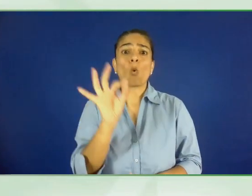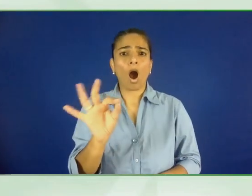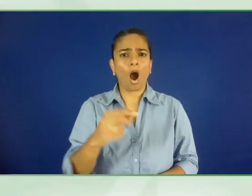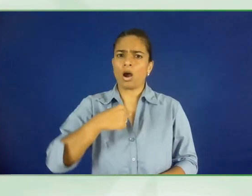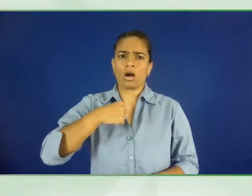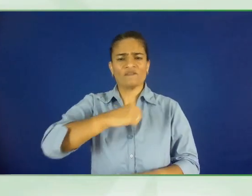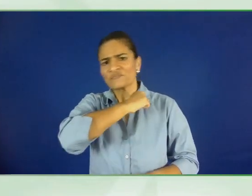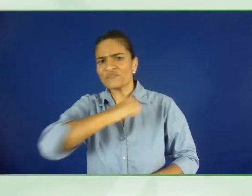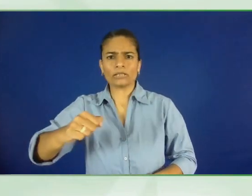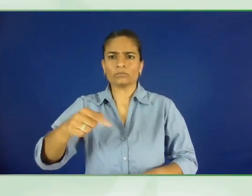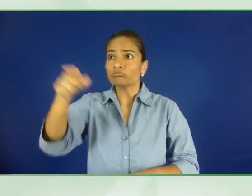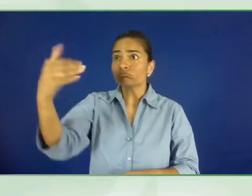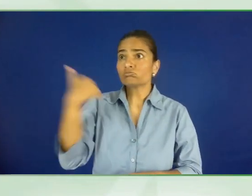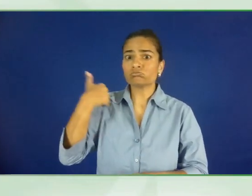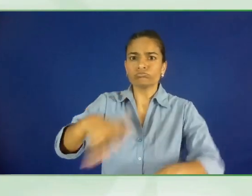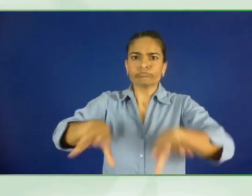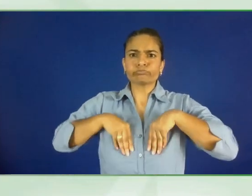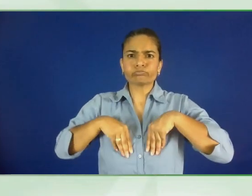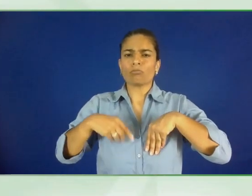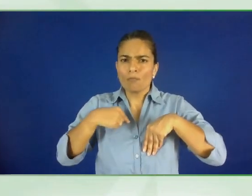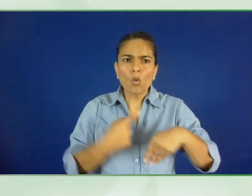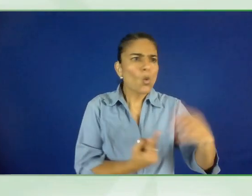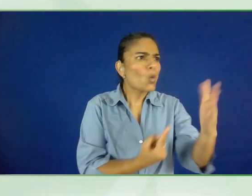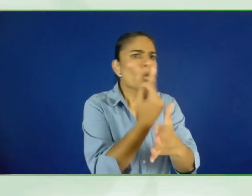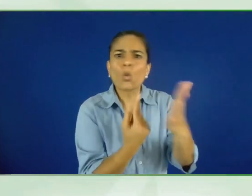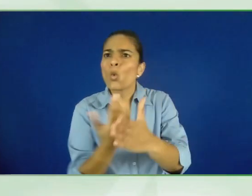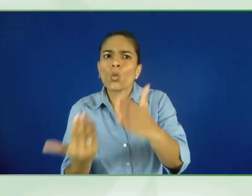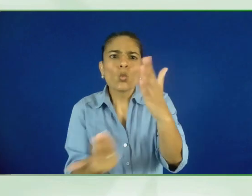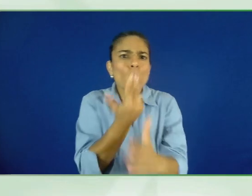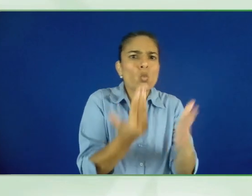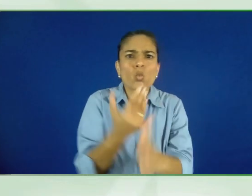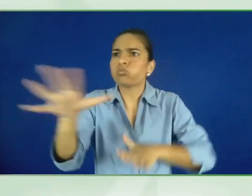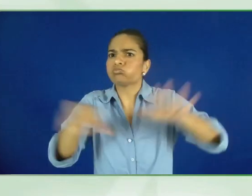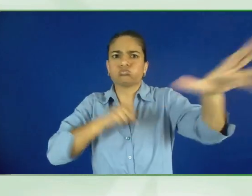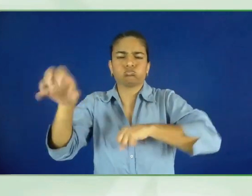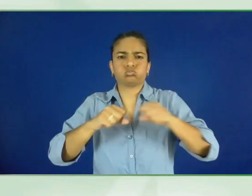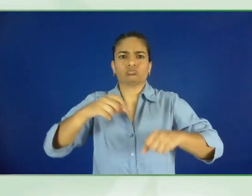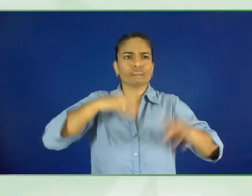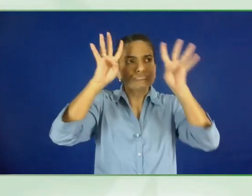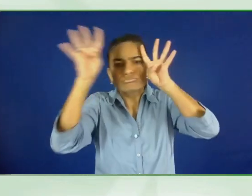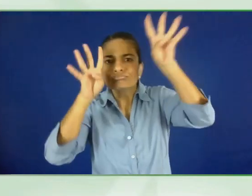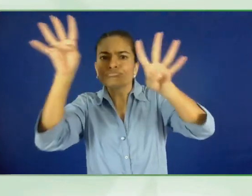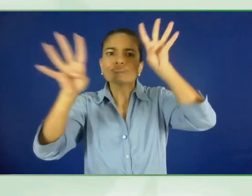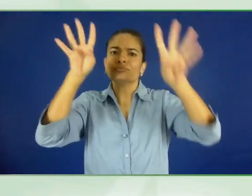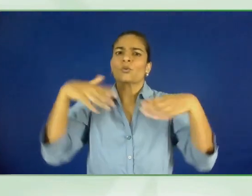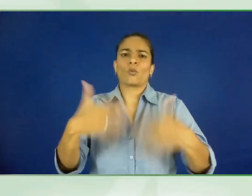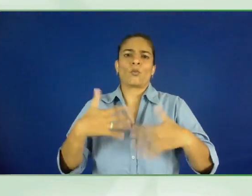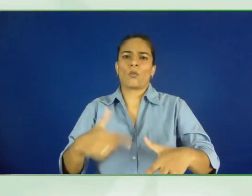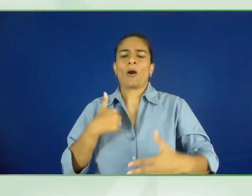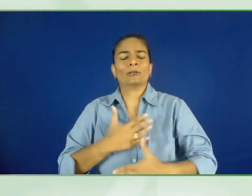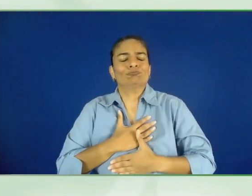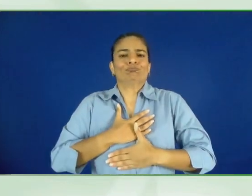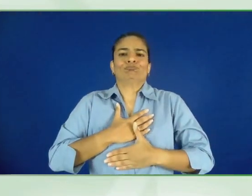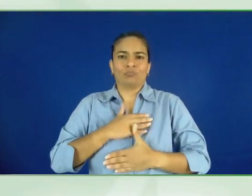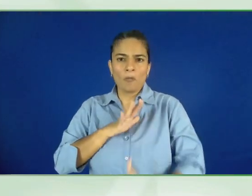new things, and my innovative spirit, I was fortunate to participate in my teacher's project this